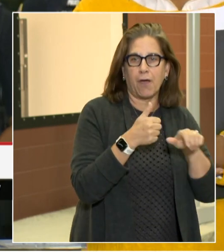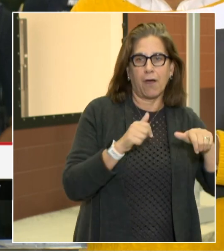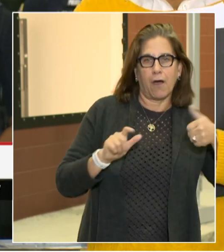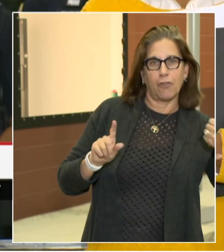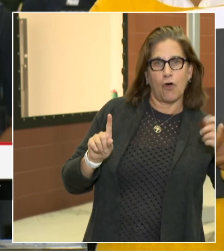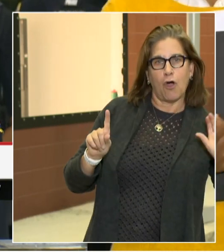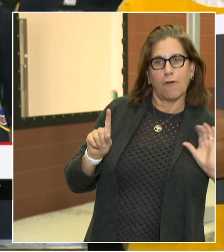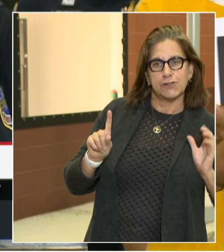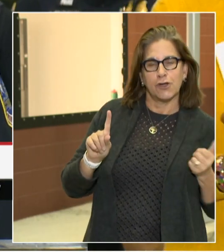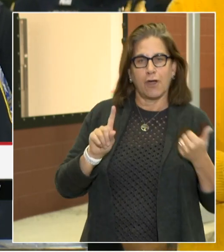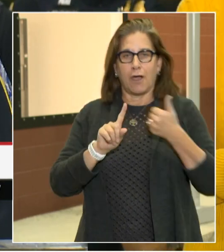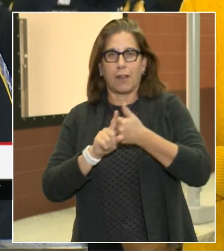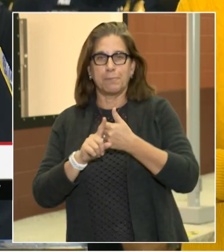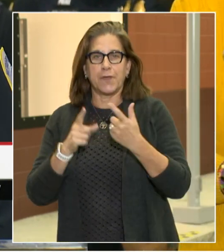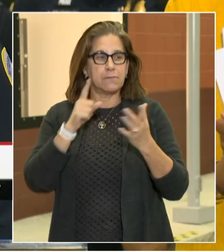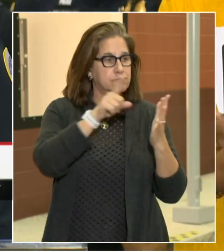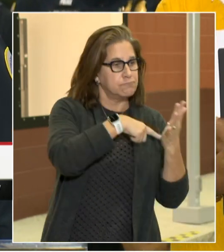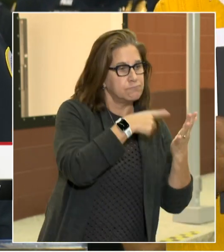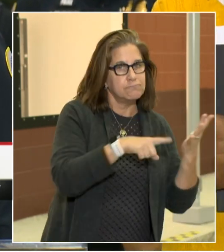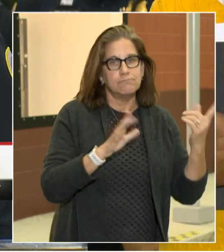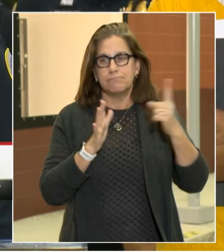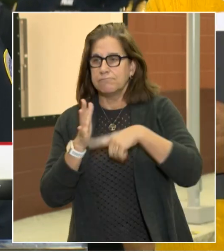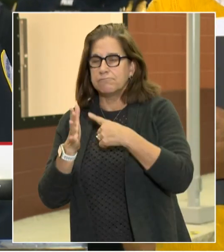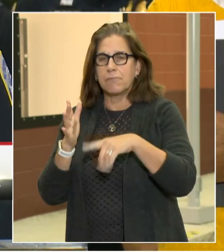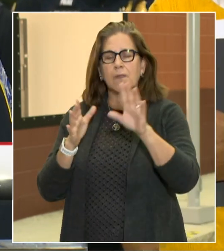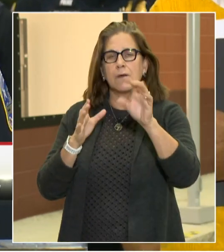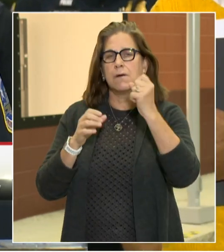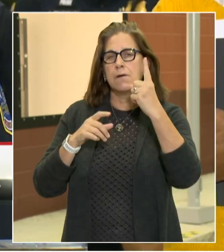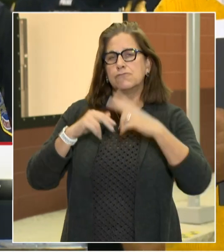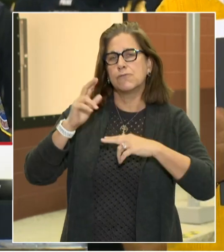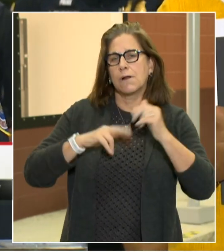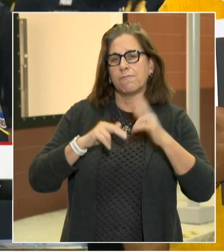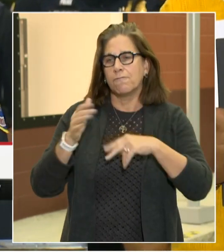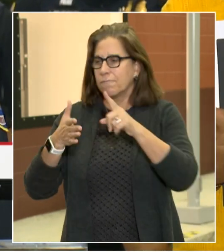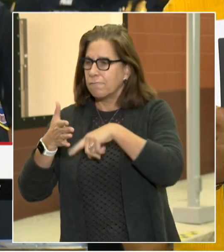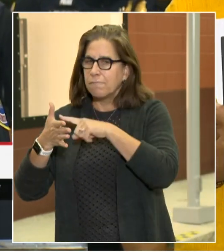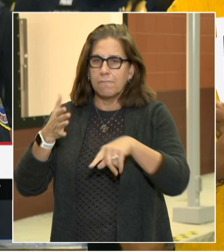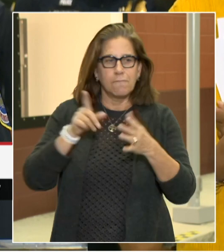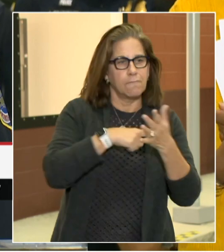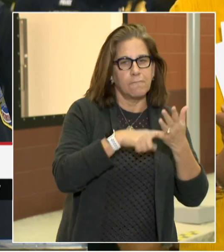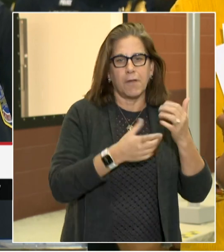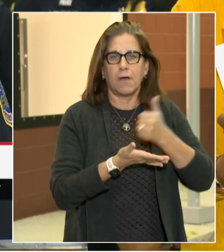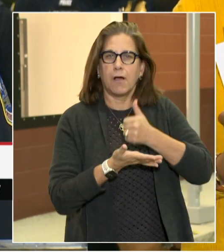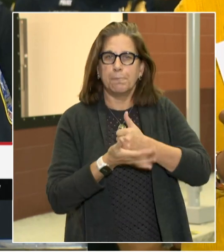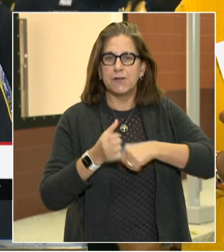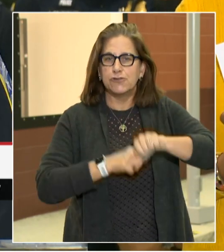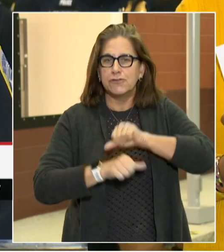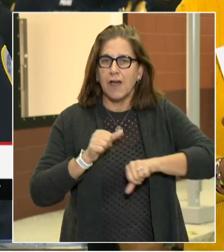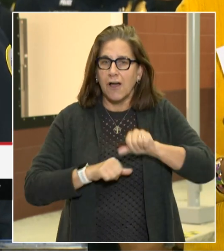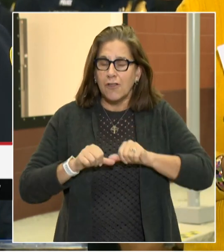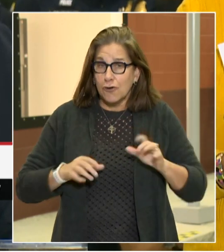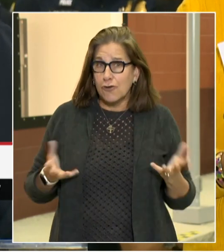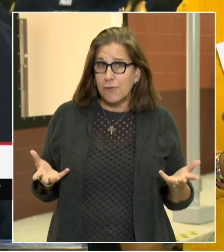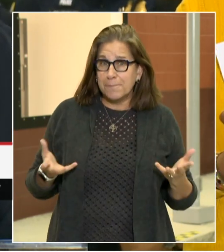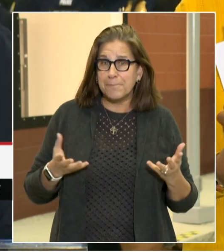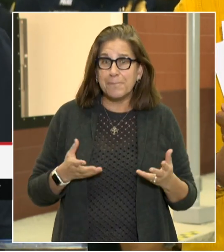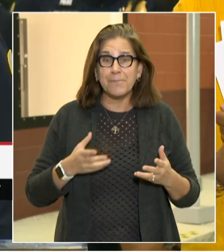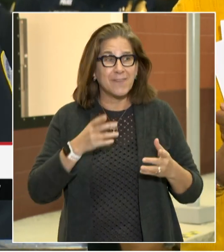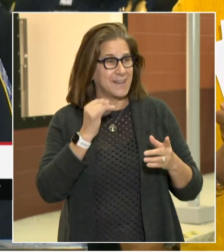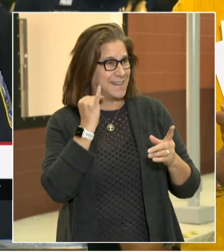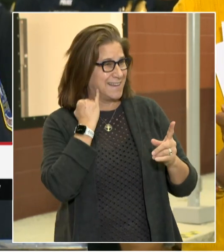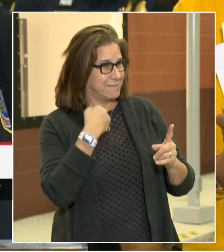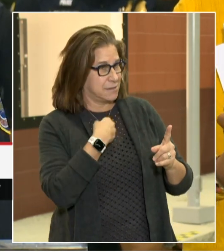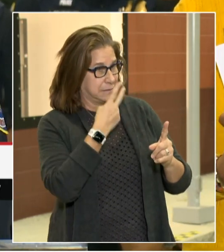is placed in a position where misconduct may occur, not providing good customer service, not being able to calm